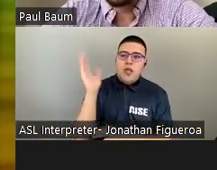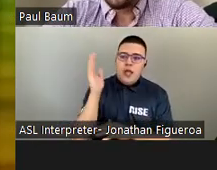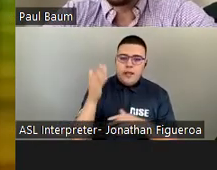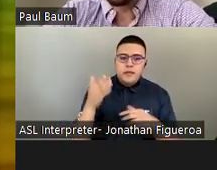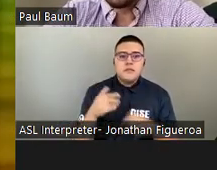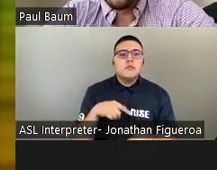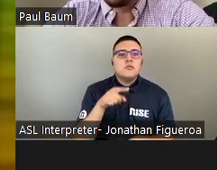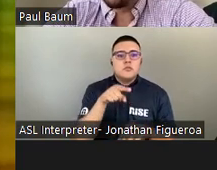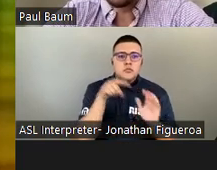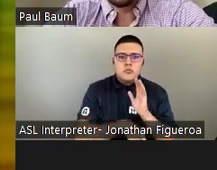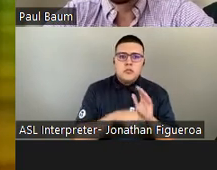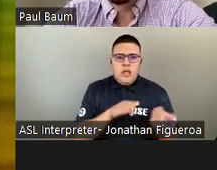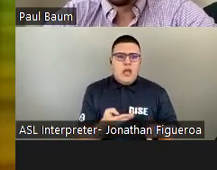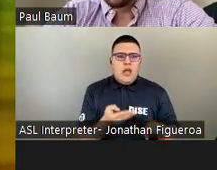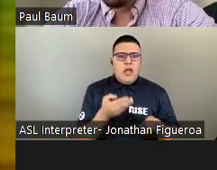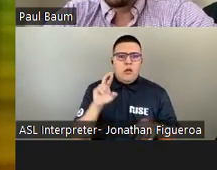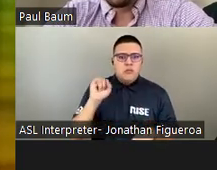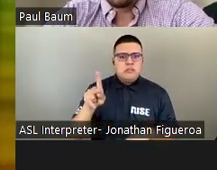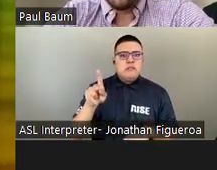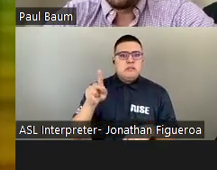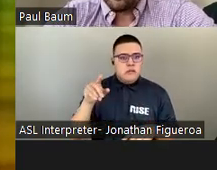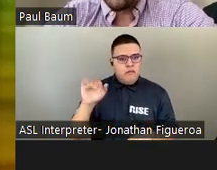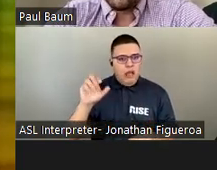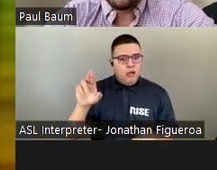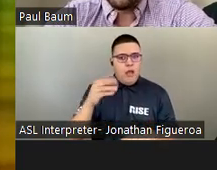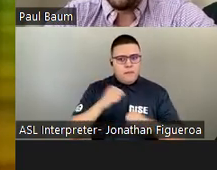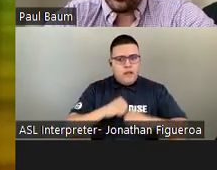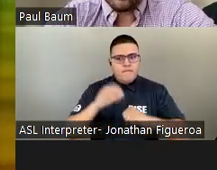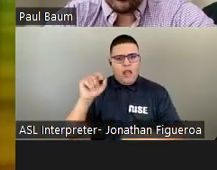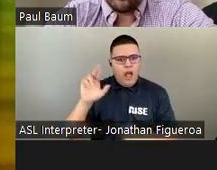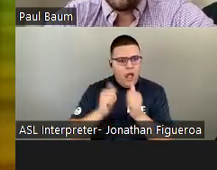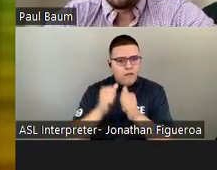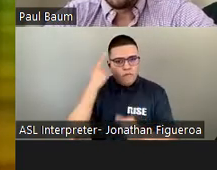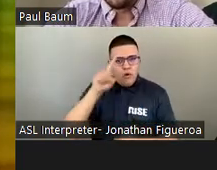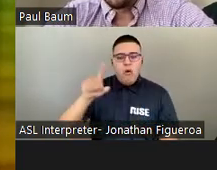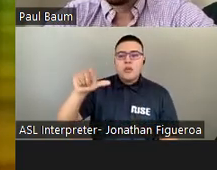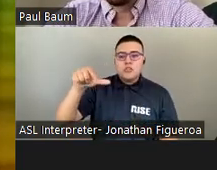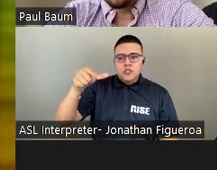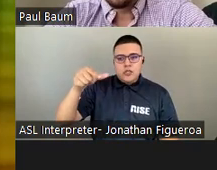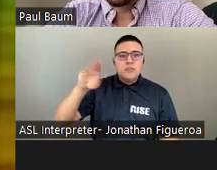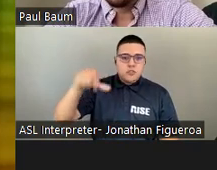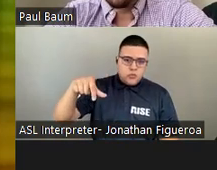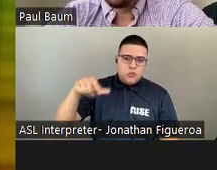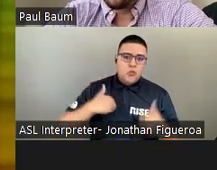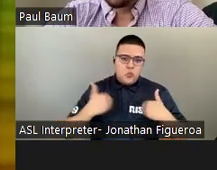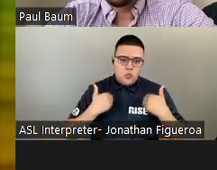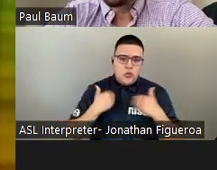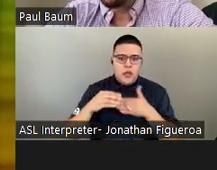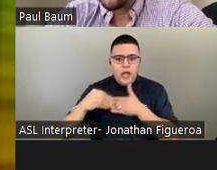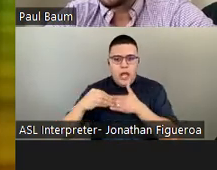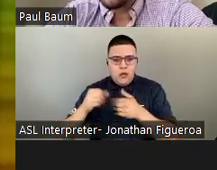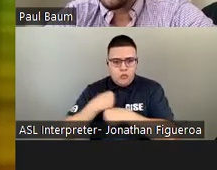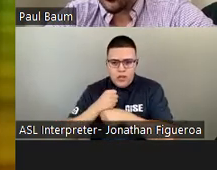risk factors and protective factors for our LGBTQ+ youth, guide creating supportive community.